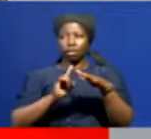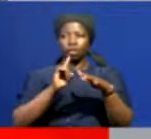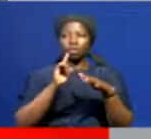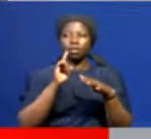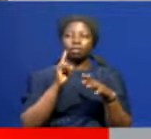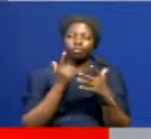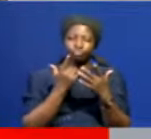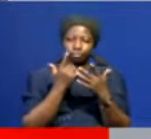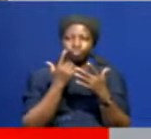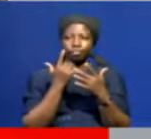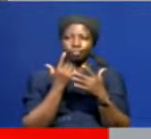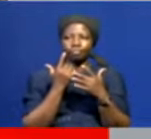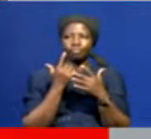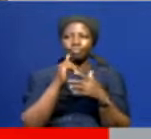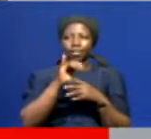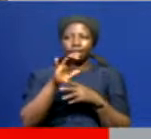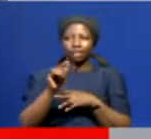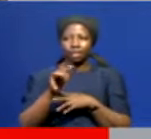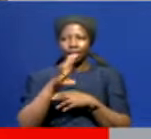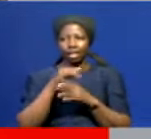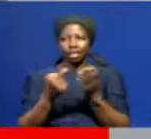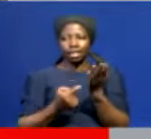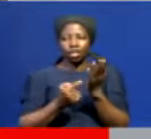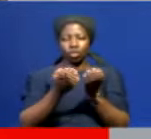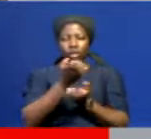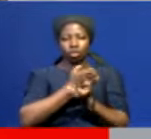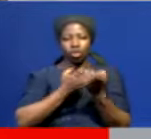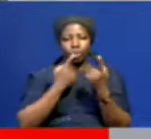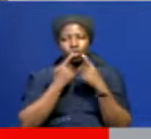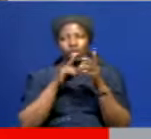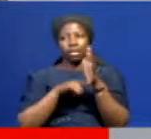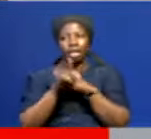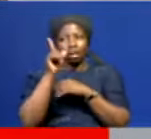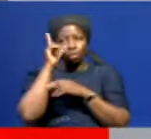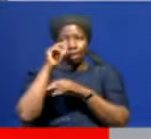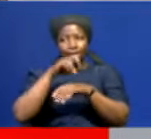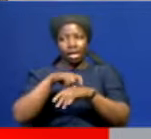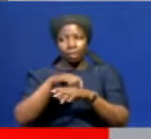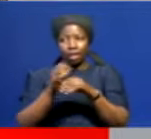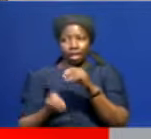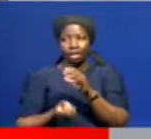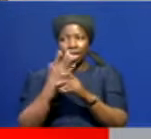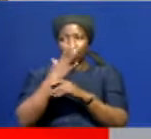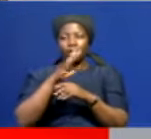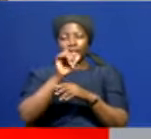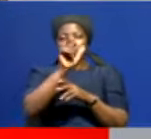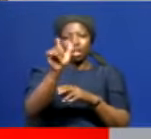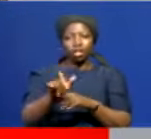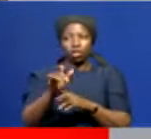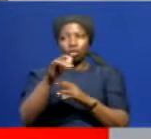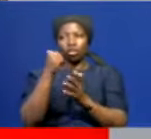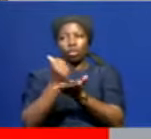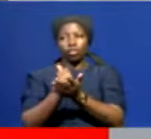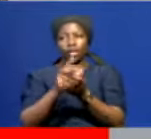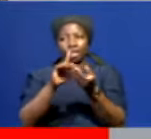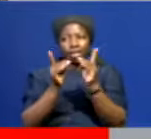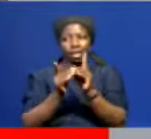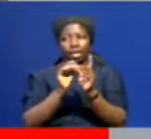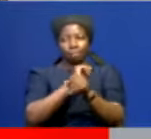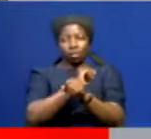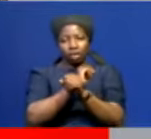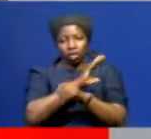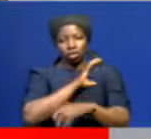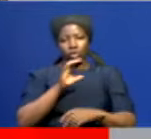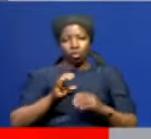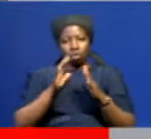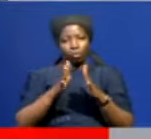Digital Economy, speaking in Mombasa. And this is at the launch of the Regional Office of the Data Protection Commissioner. Remember that